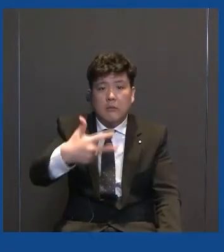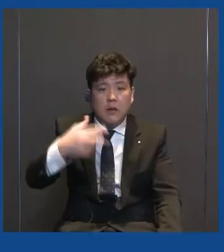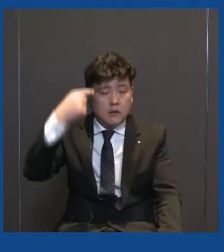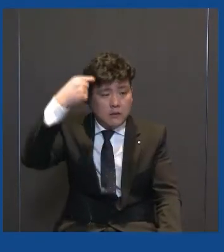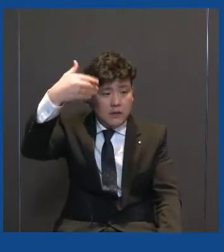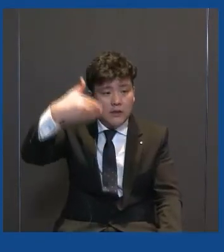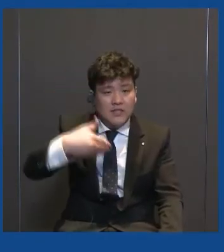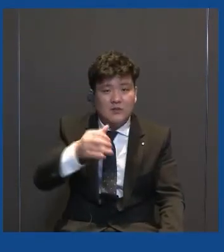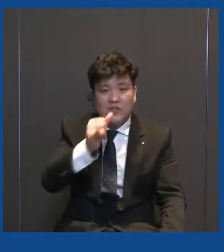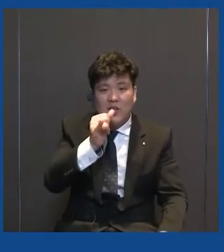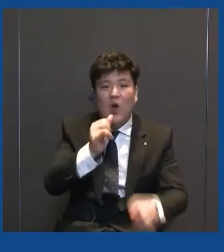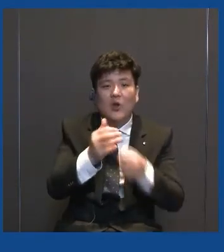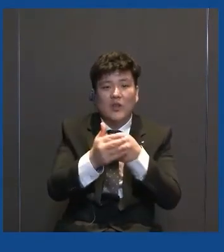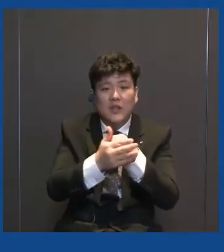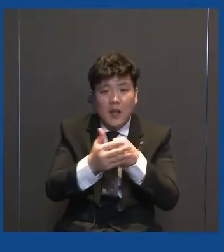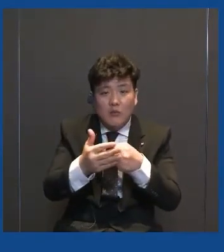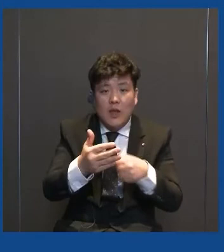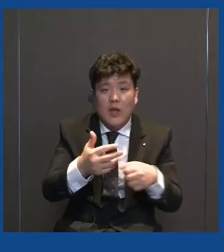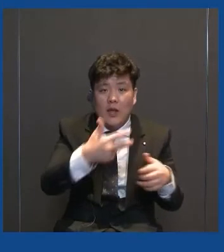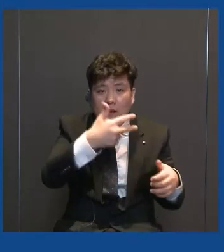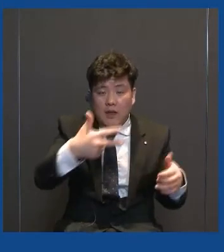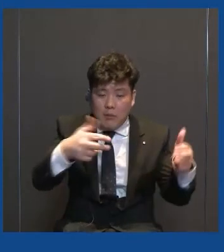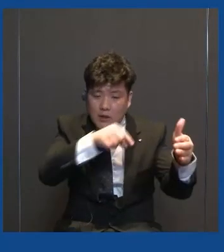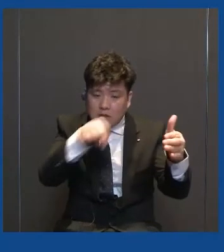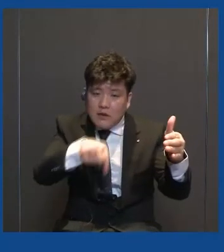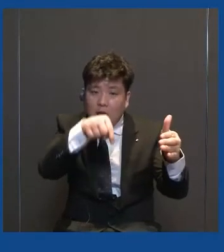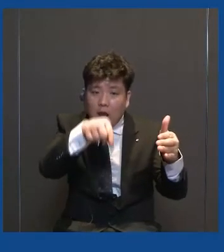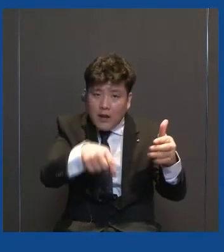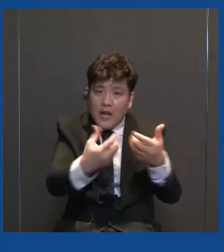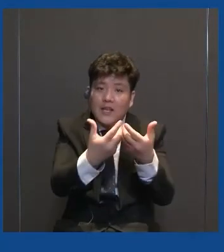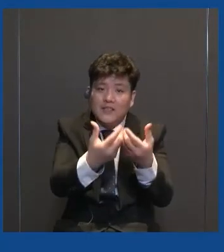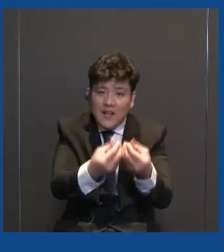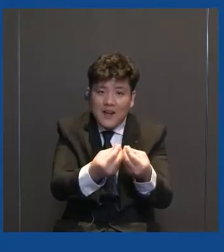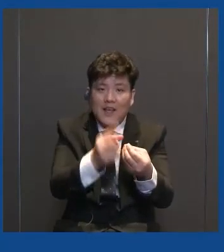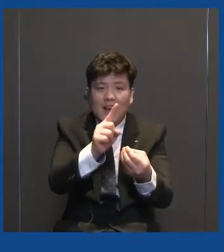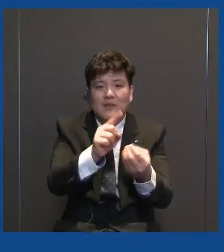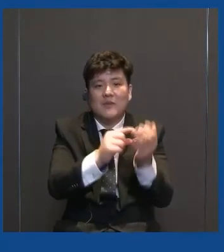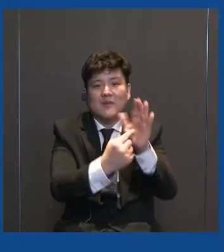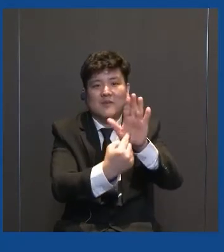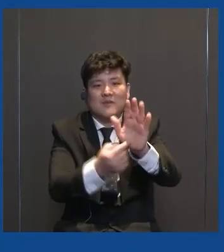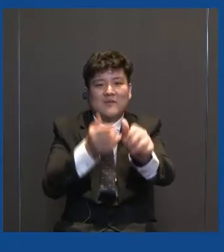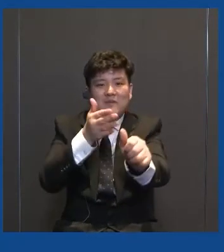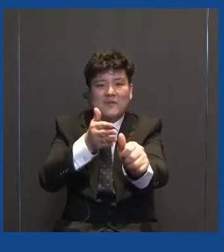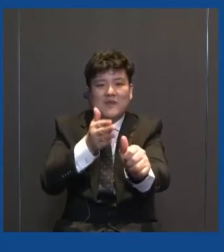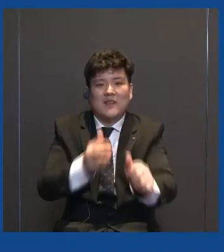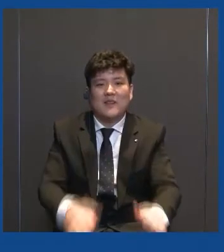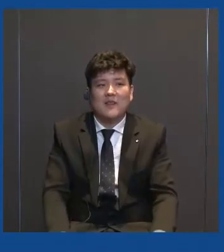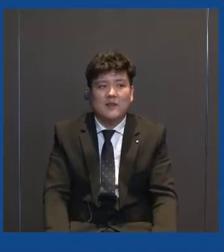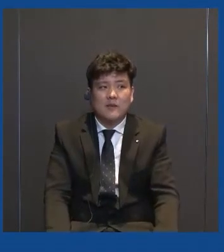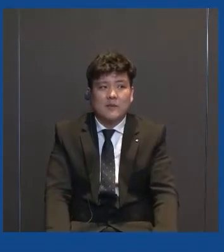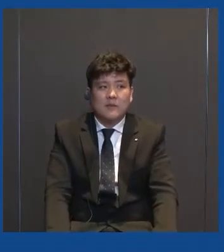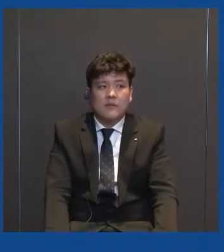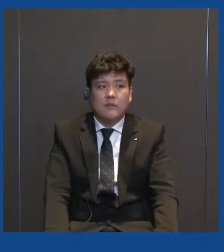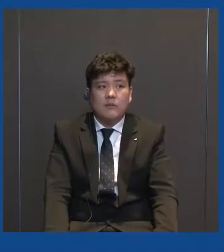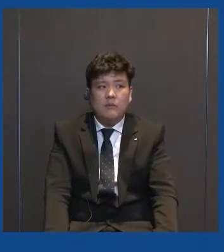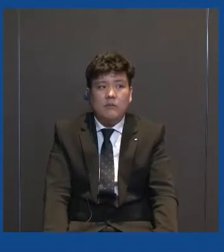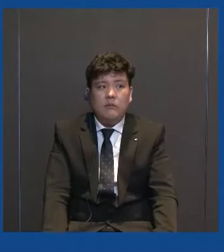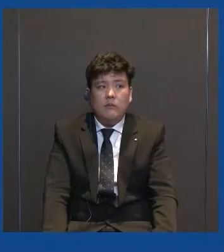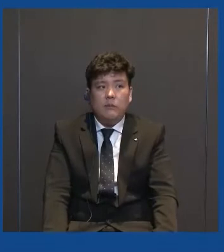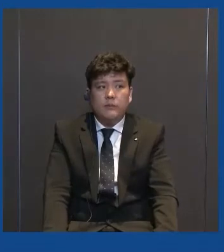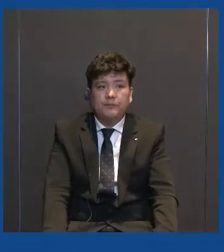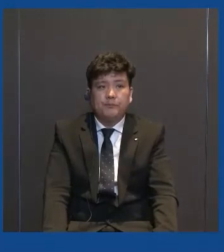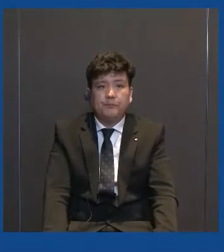clarification on your case example. So perhaps we can hear from Nena, MONRAD, BOEL on the Danish case